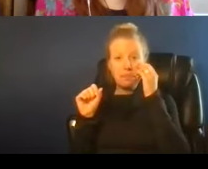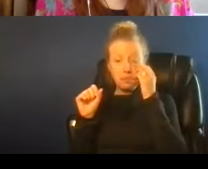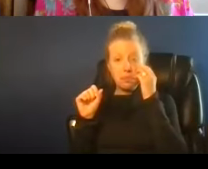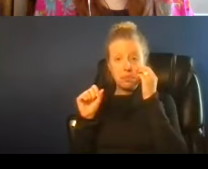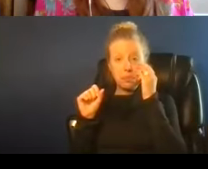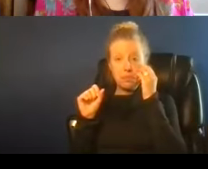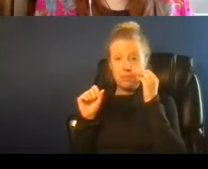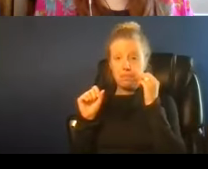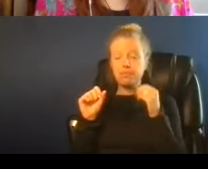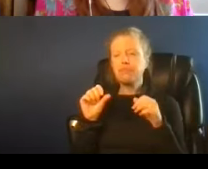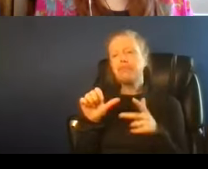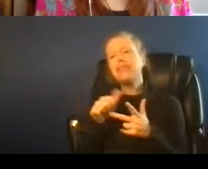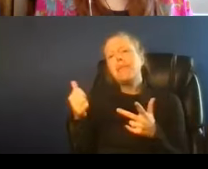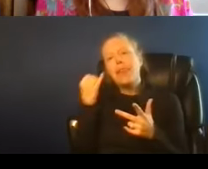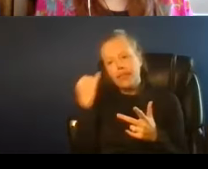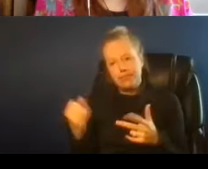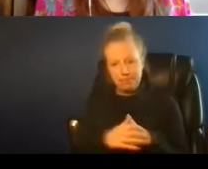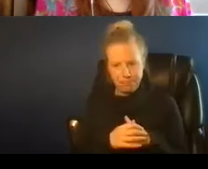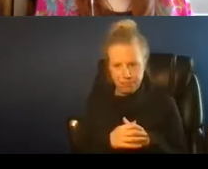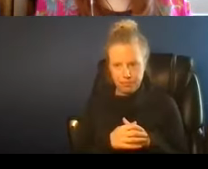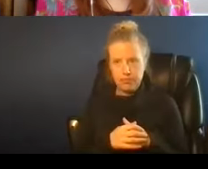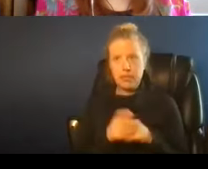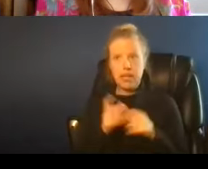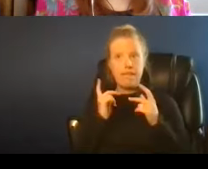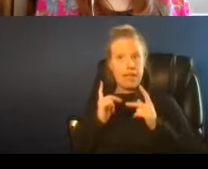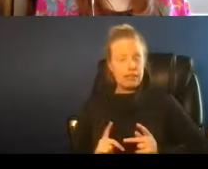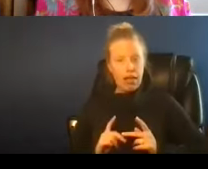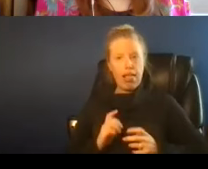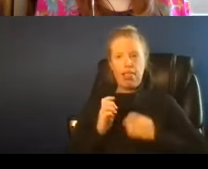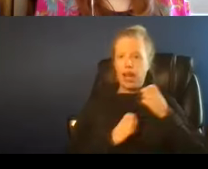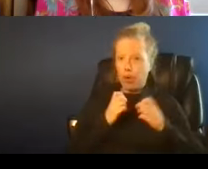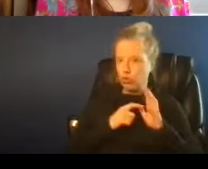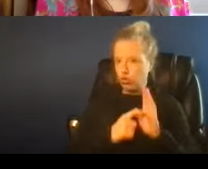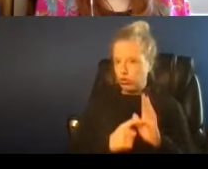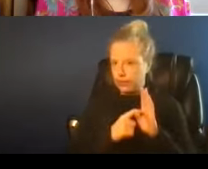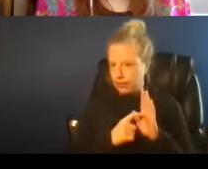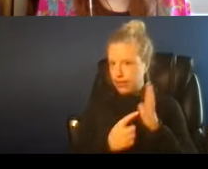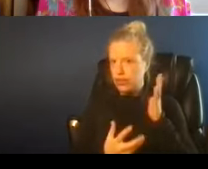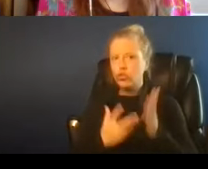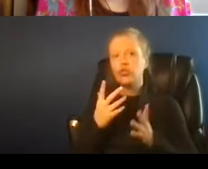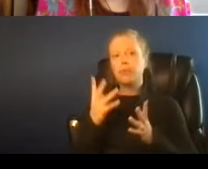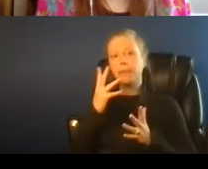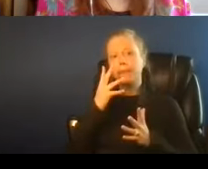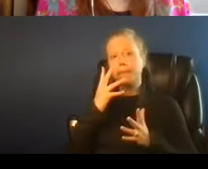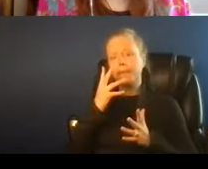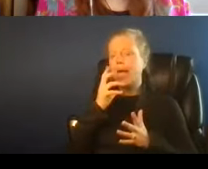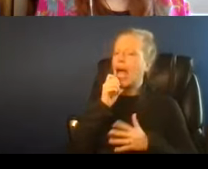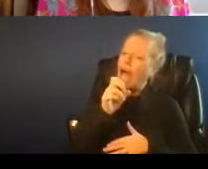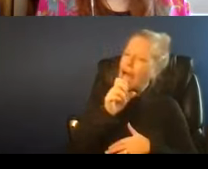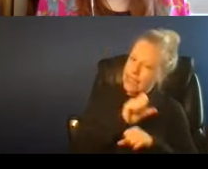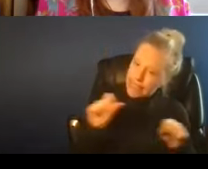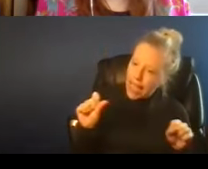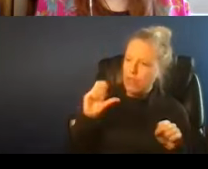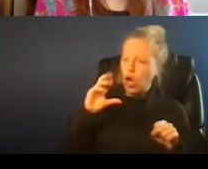But here are some other ones. These are some physical and emotional signs that you might be unsafe or